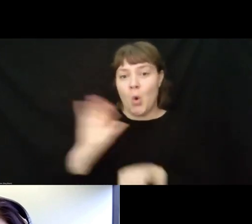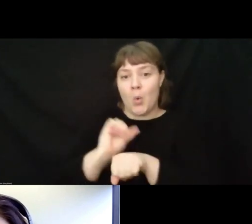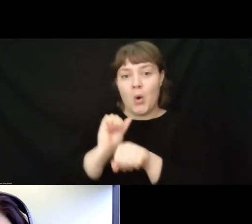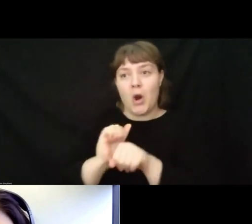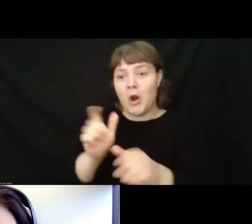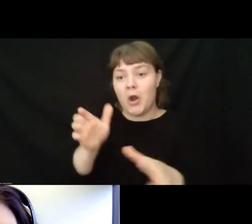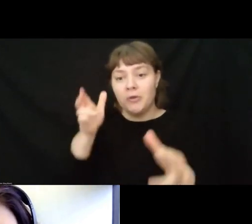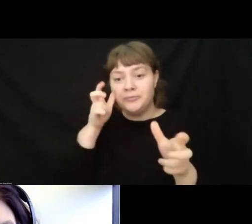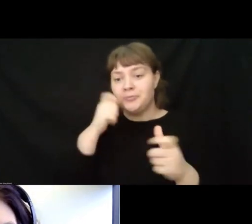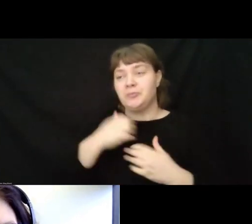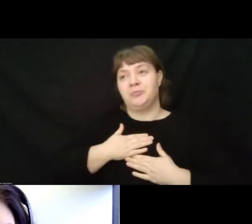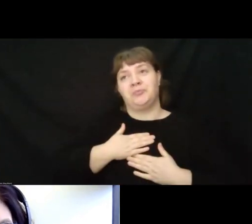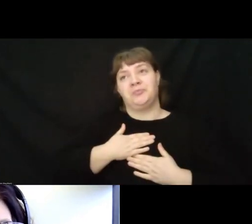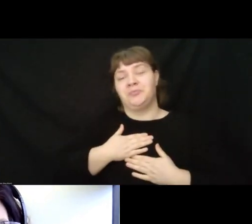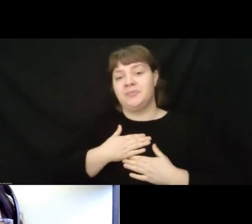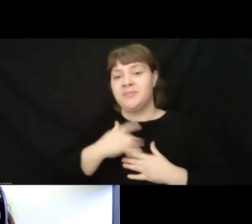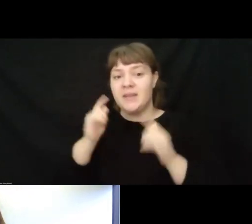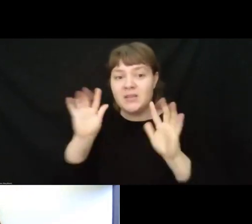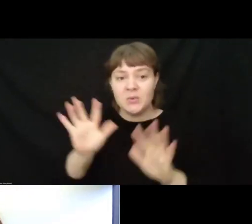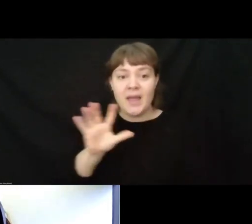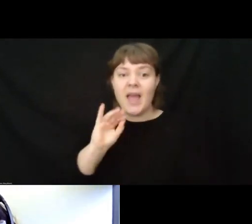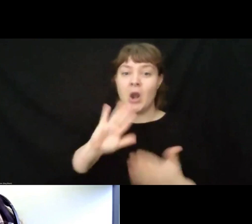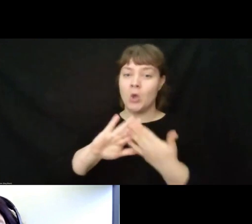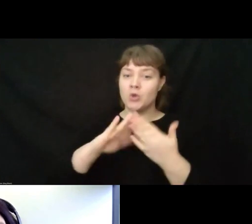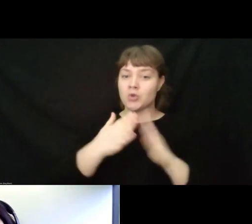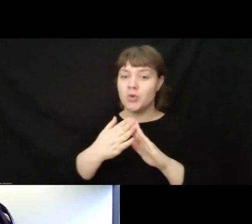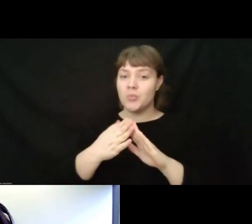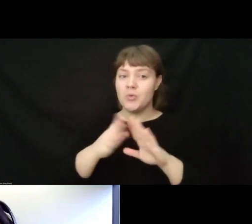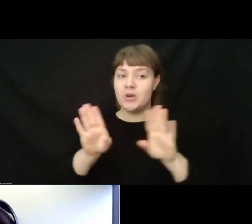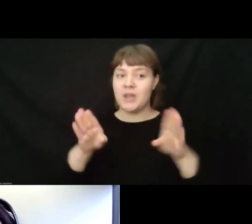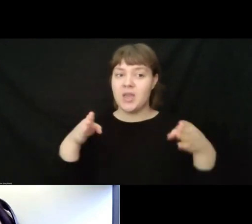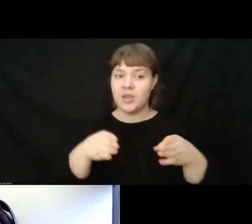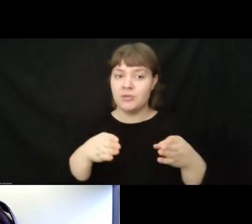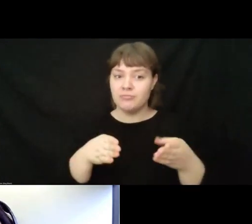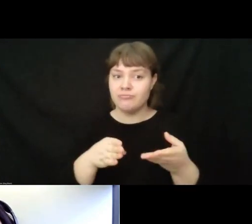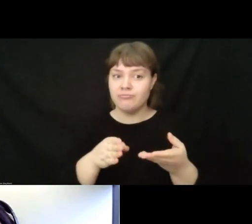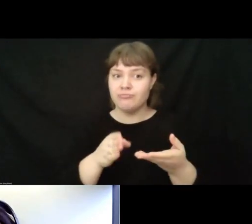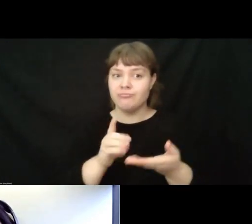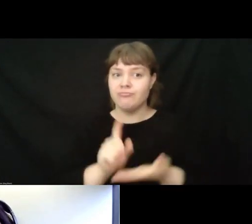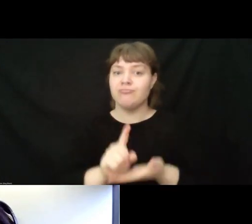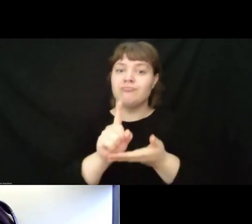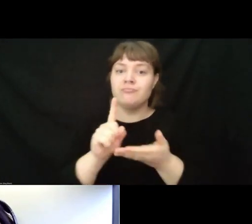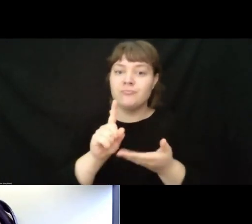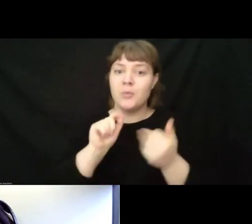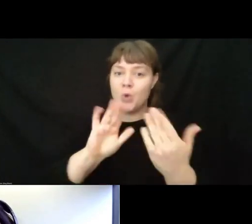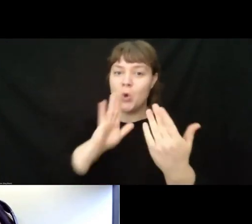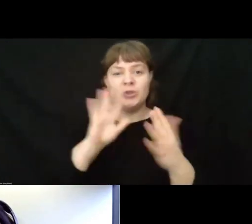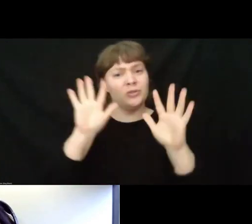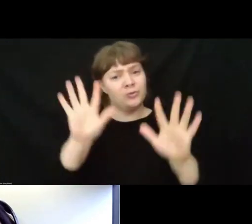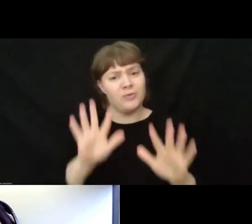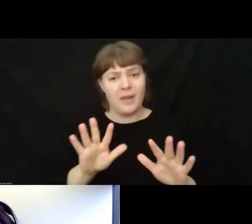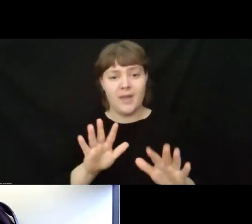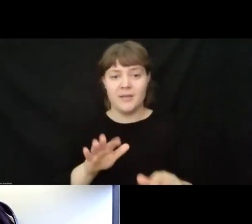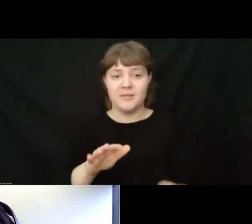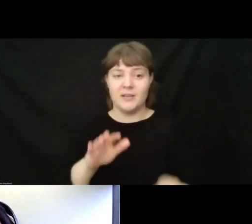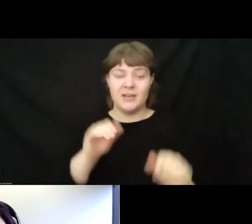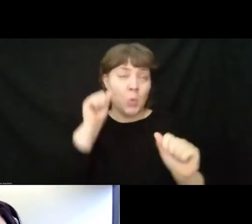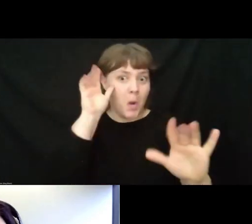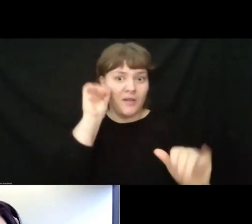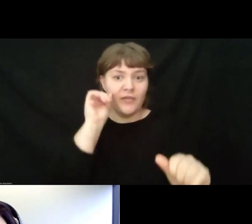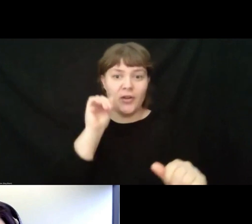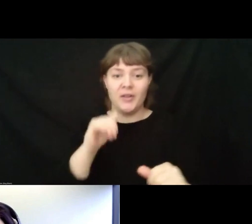the community-centered approach is wonderful. It's great Yeah, to have you leading this for thank